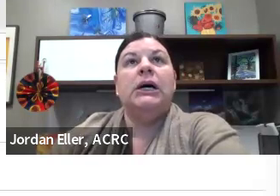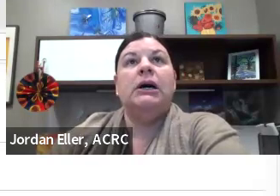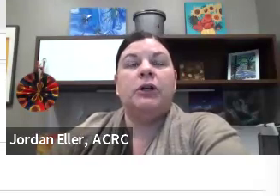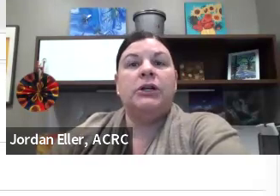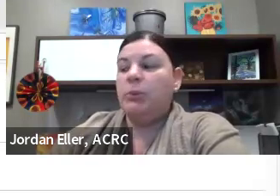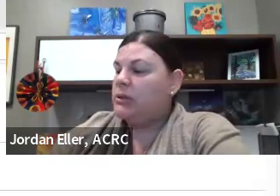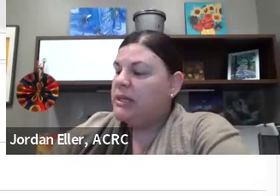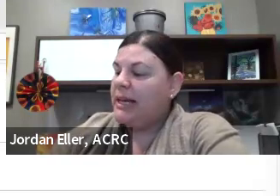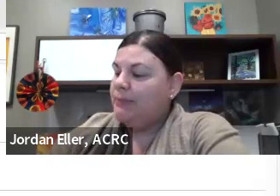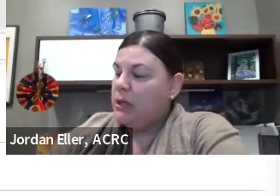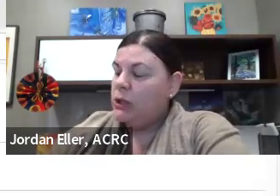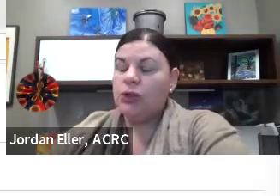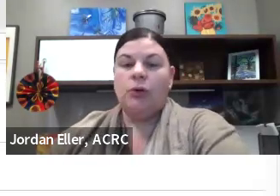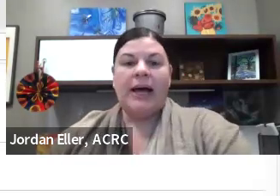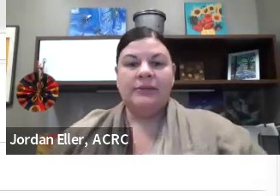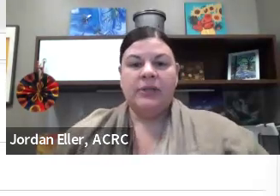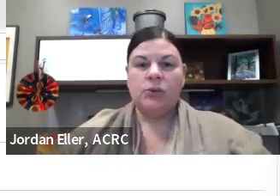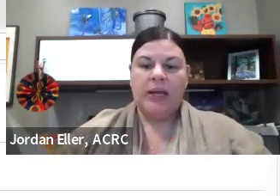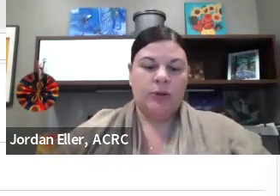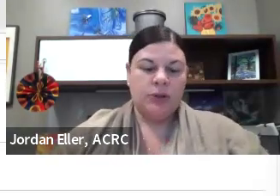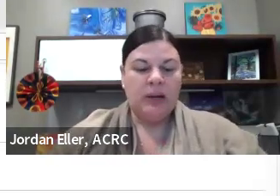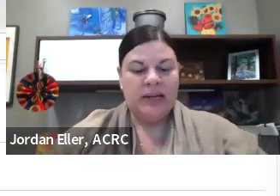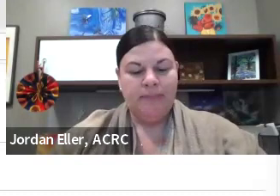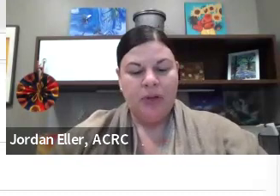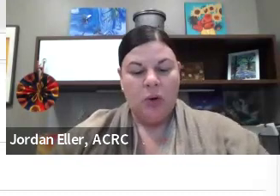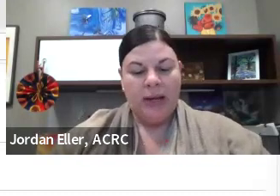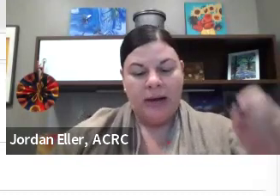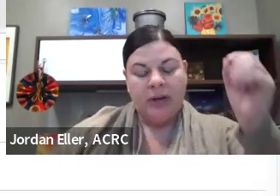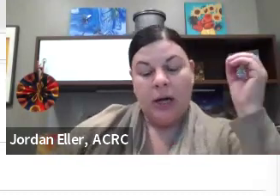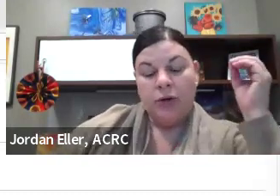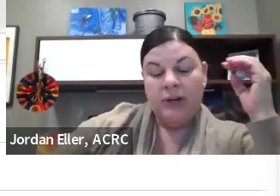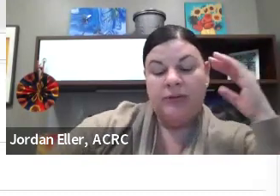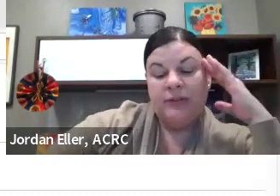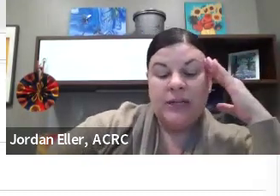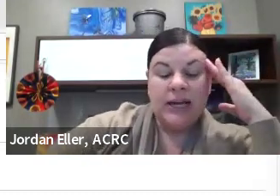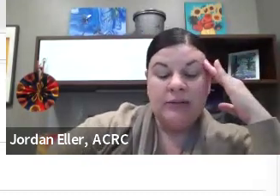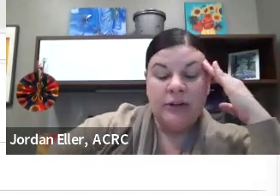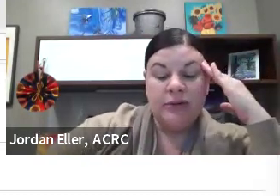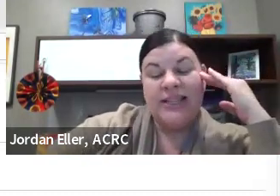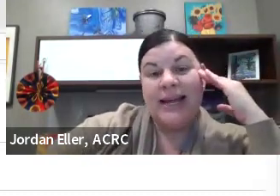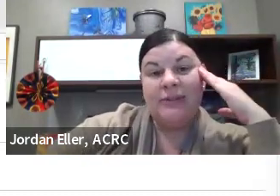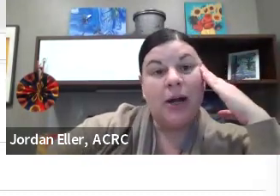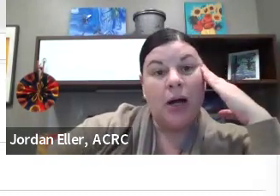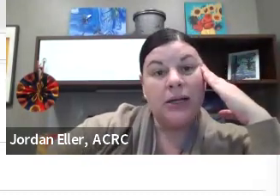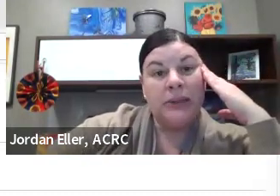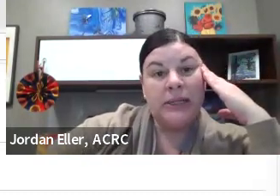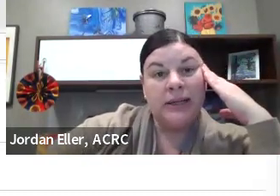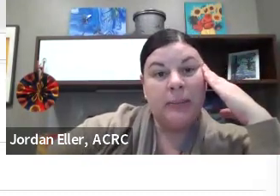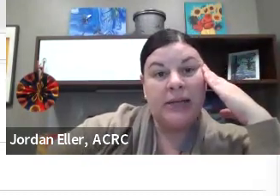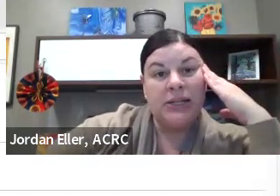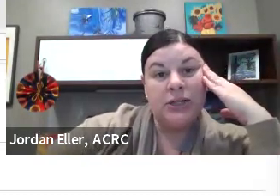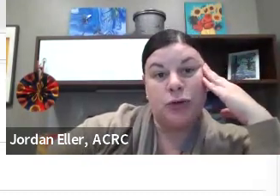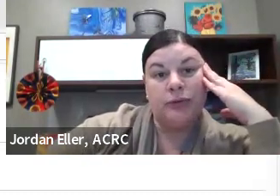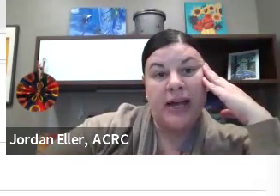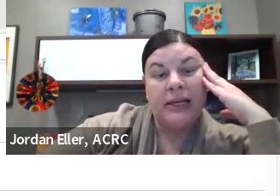snapshot of our numbers today. So as of this week, which was Monday, we have 159 vendors that have not completed